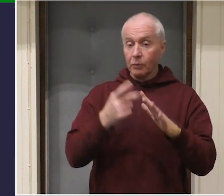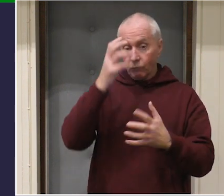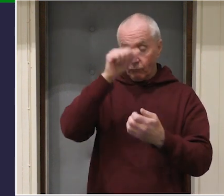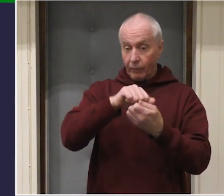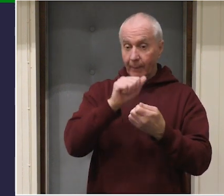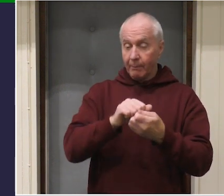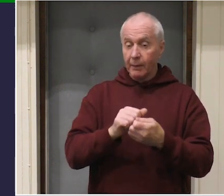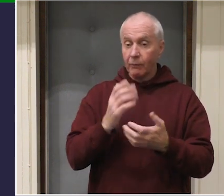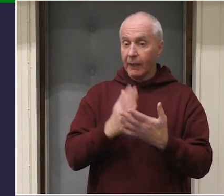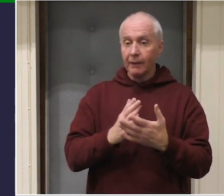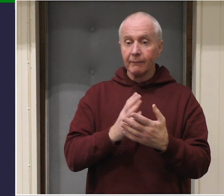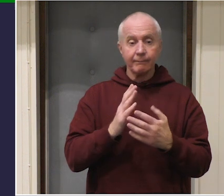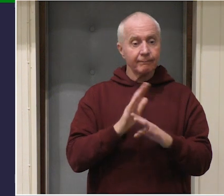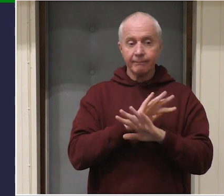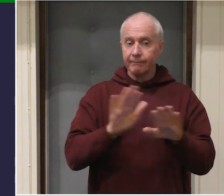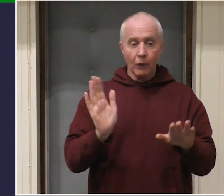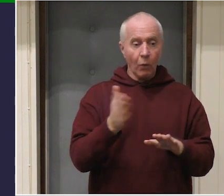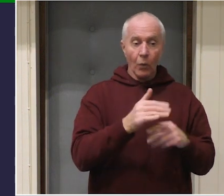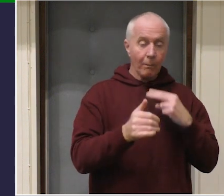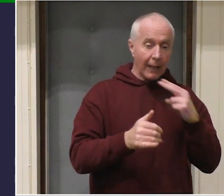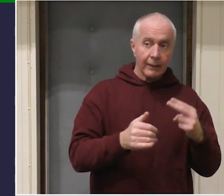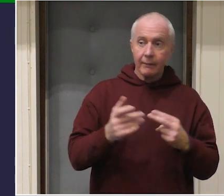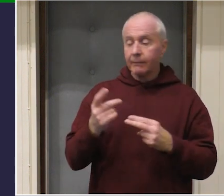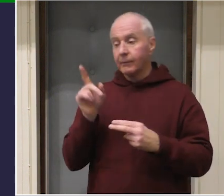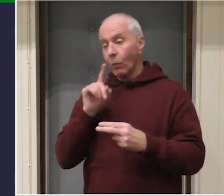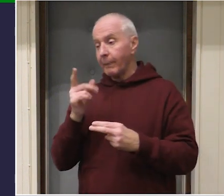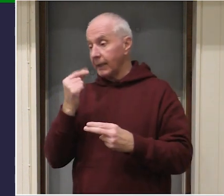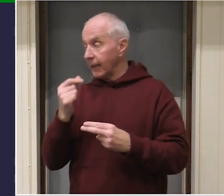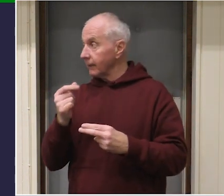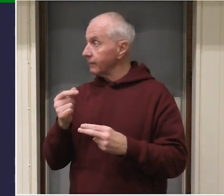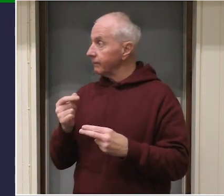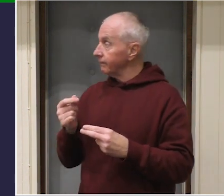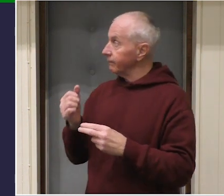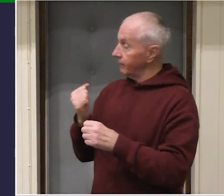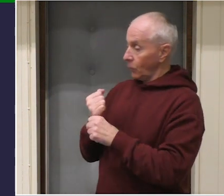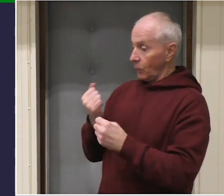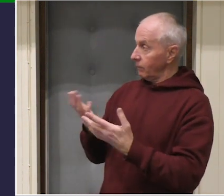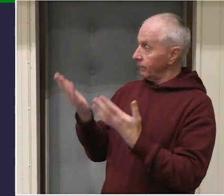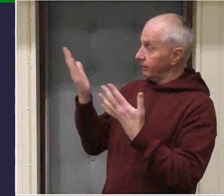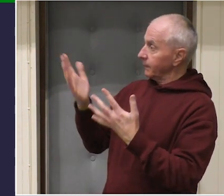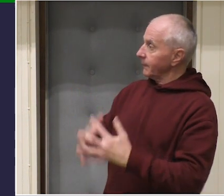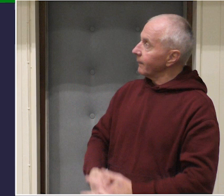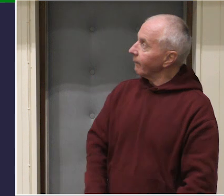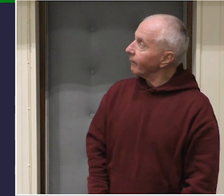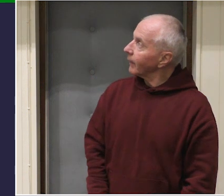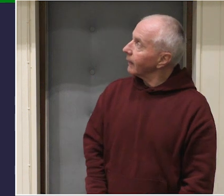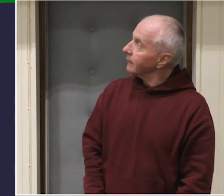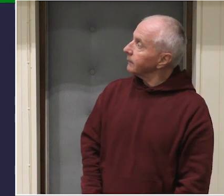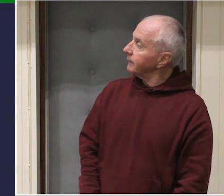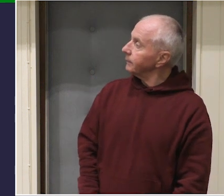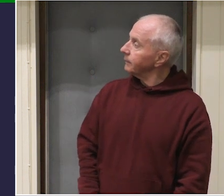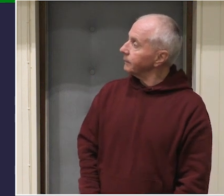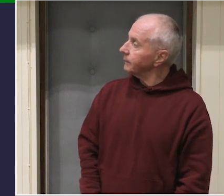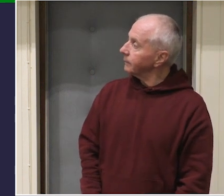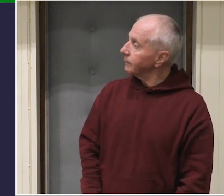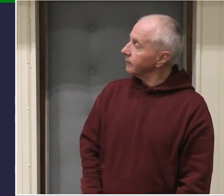it shouldn't just be all men doing this kind of thing. And so I want to illustrate what this looks like a bit more closely. So in my